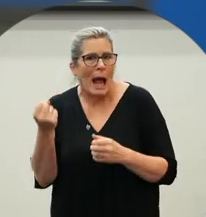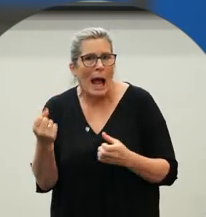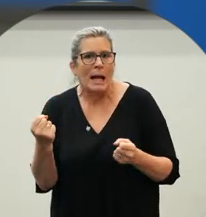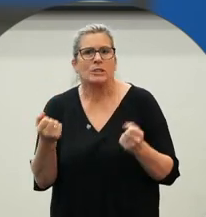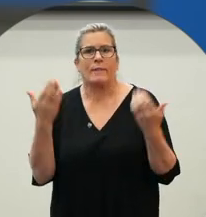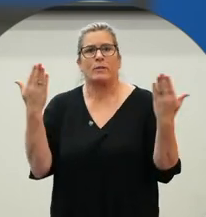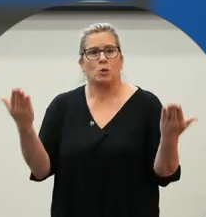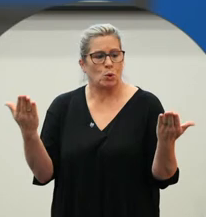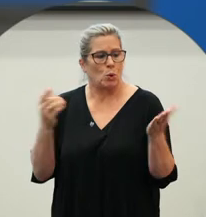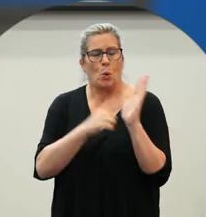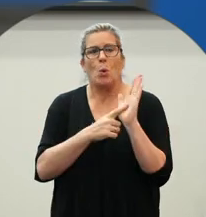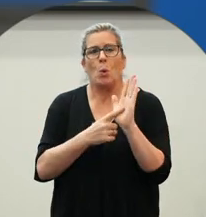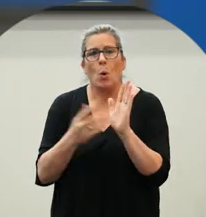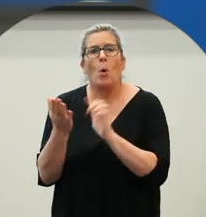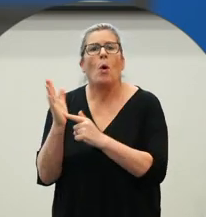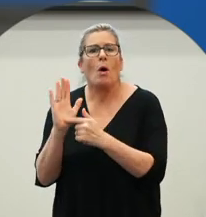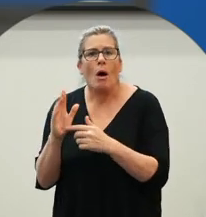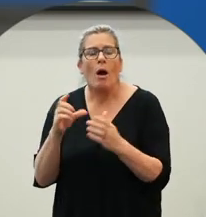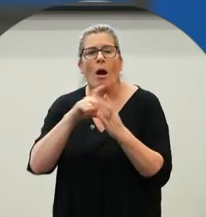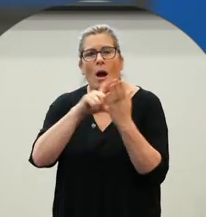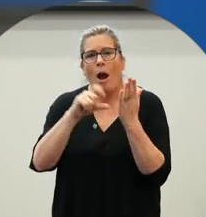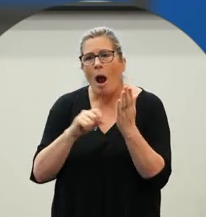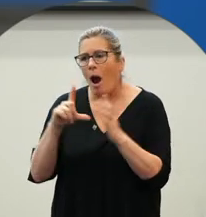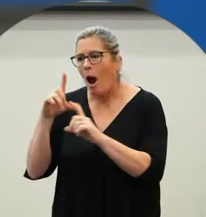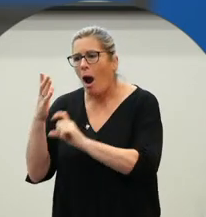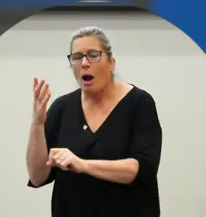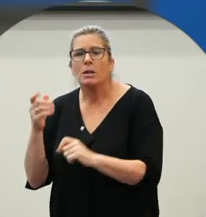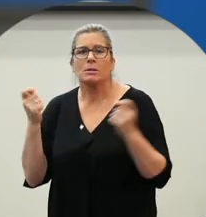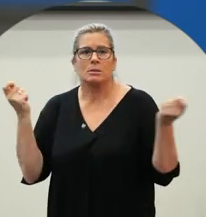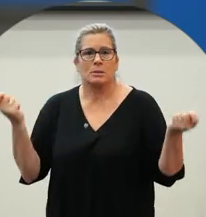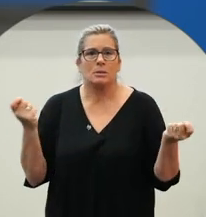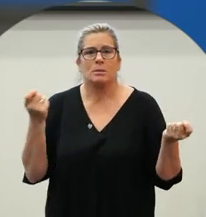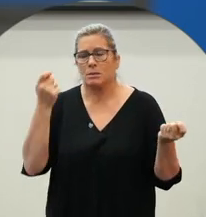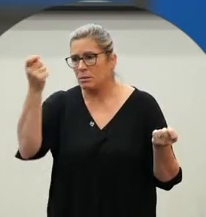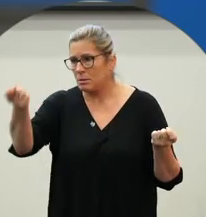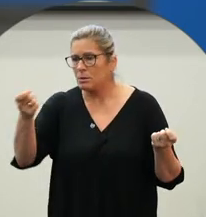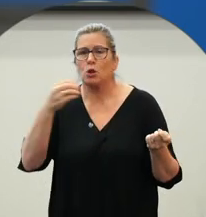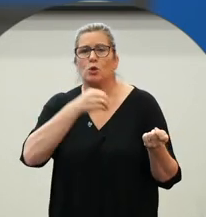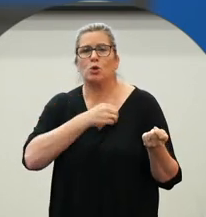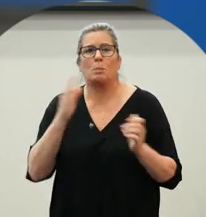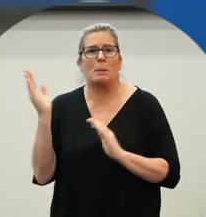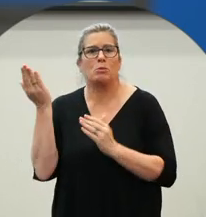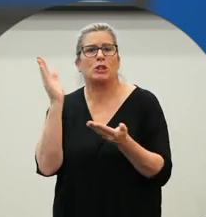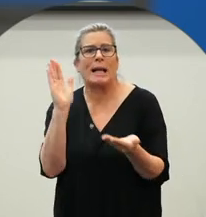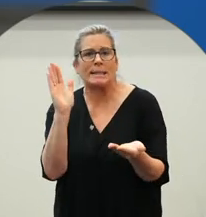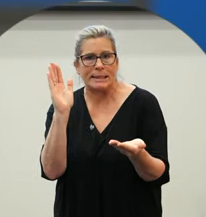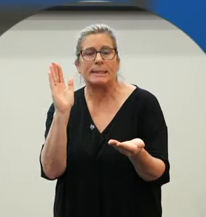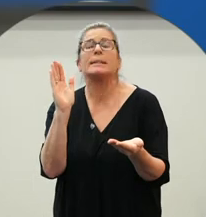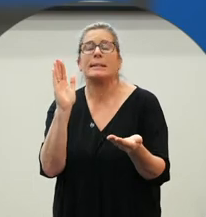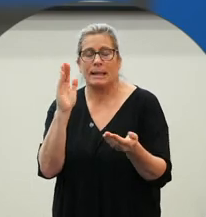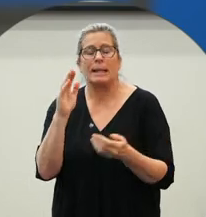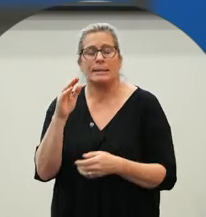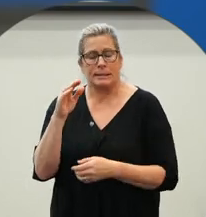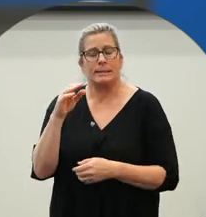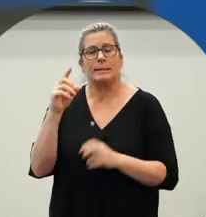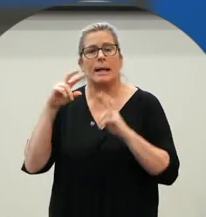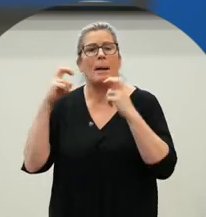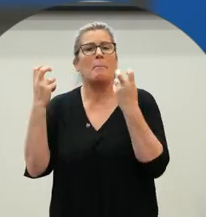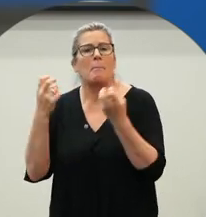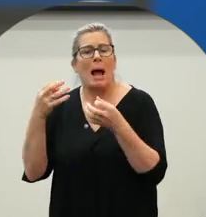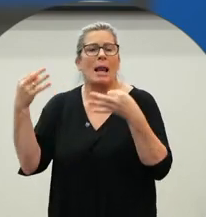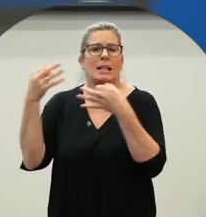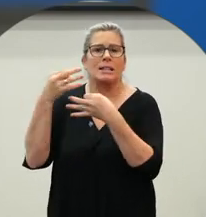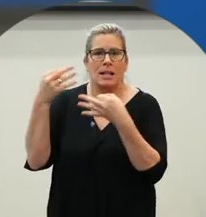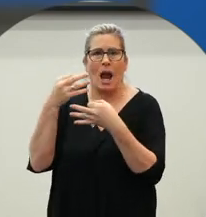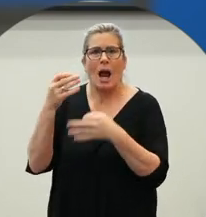reads, "To be presented." She hands it to a servant who takes it with a smile. The palace guard, silent and bearing long